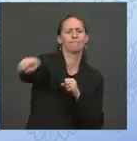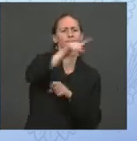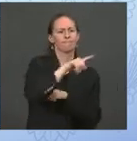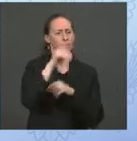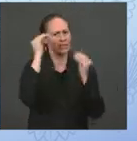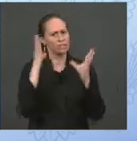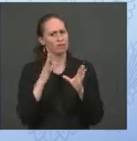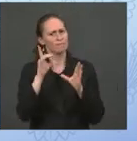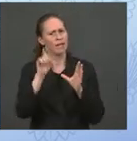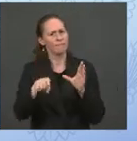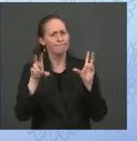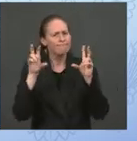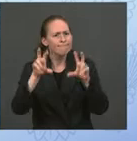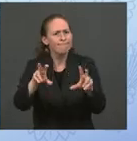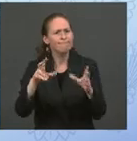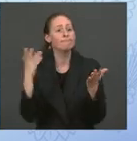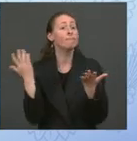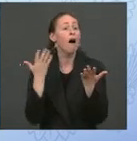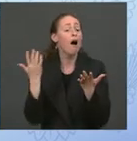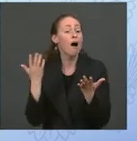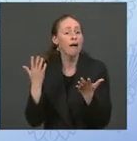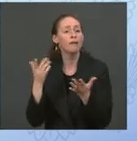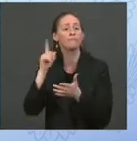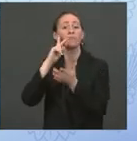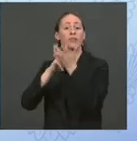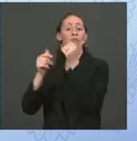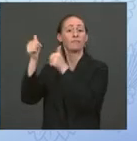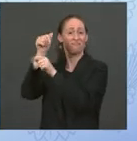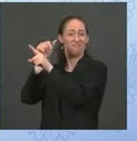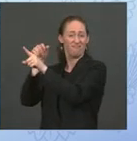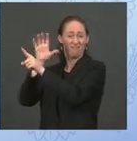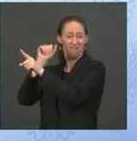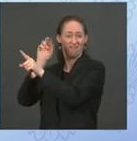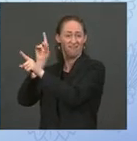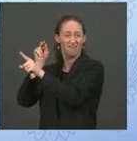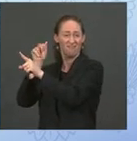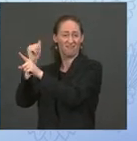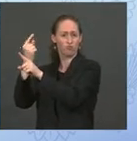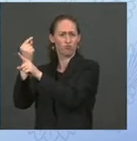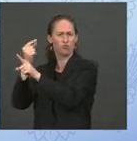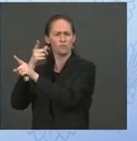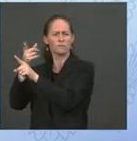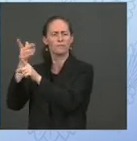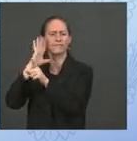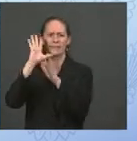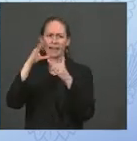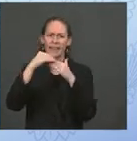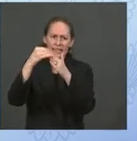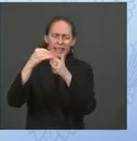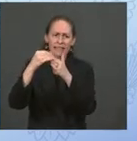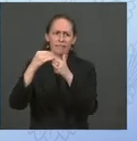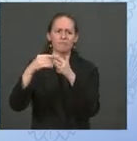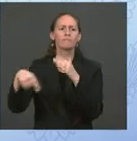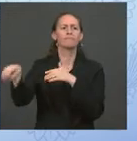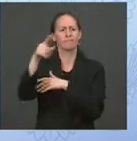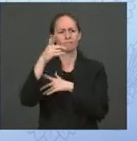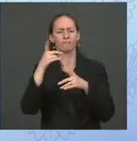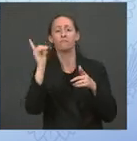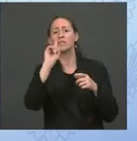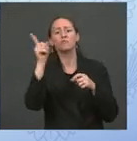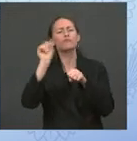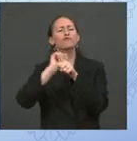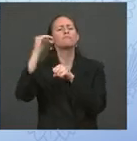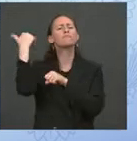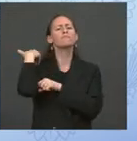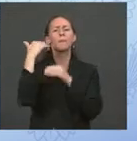that his Secretary of Education would be a leader who taught in a public school